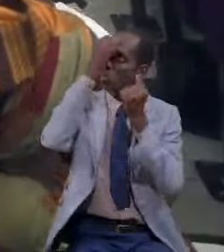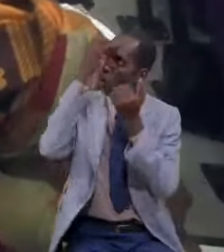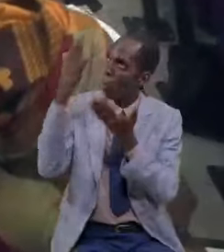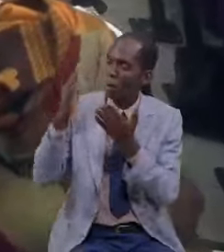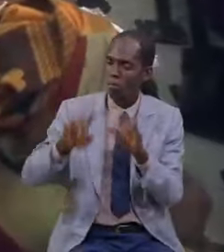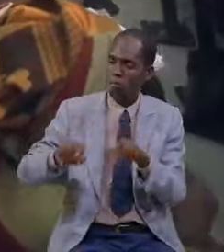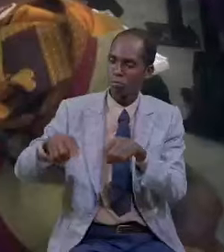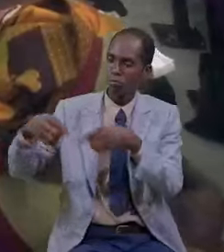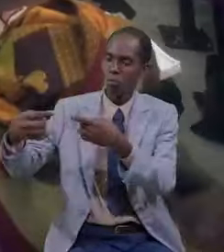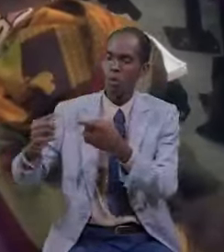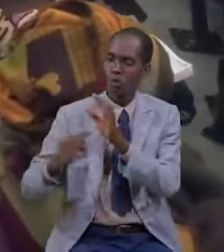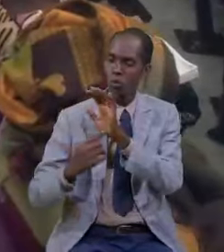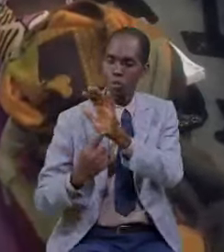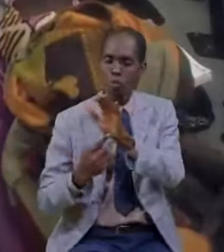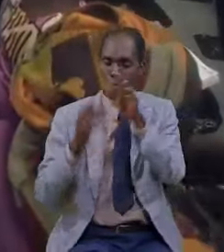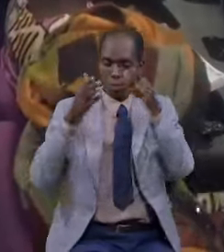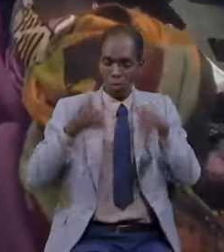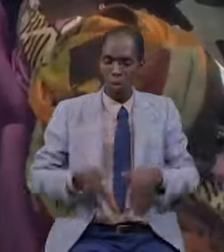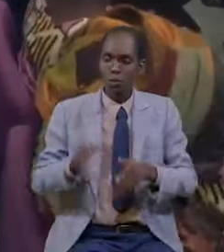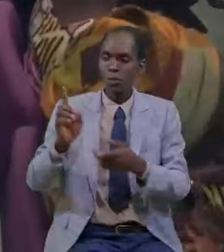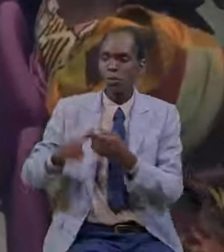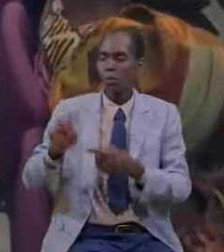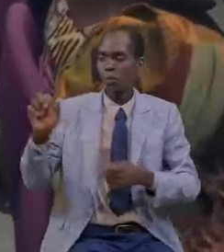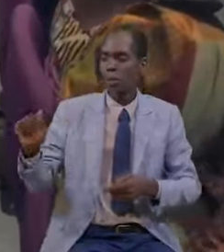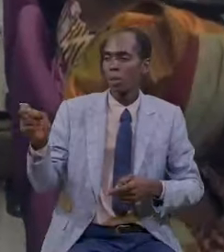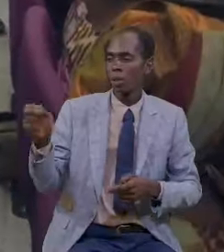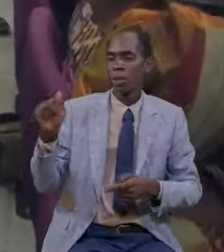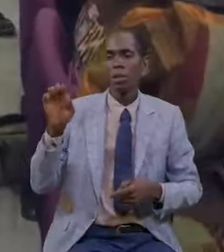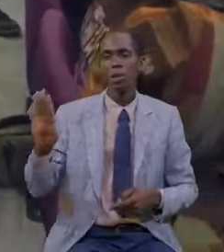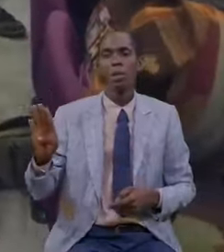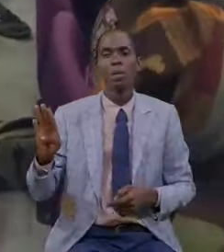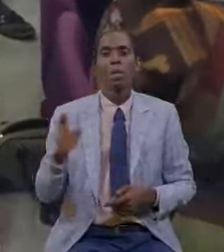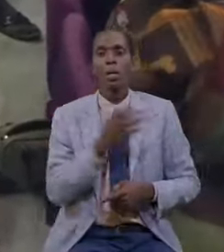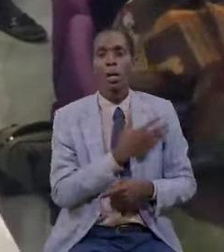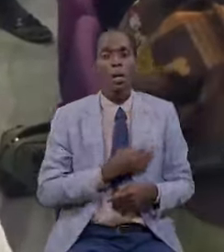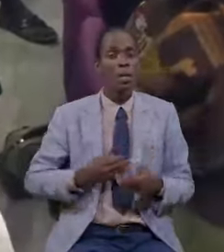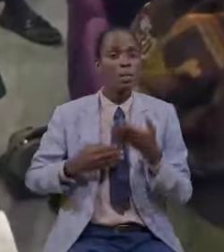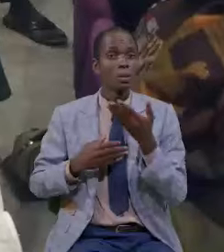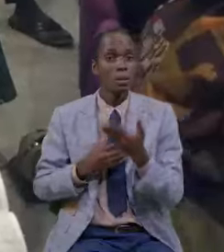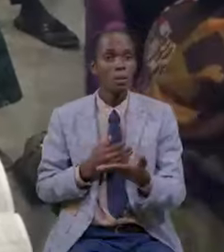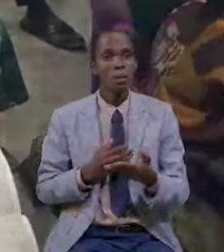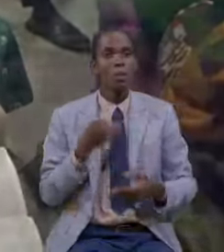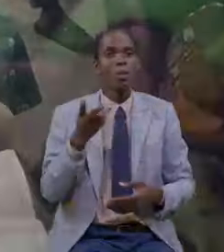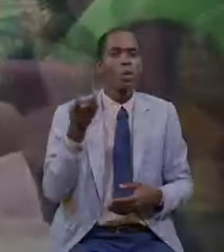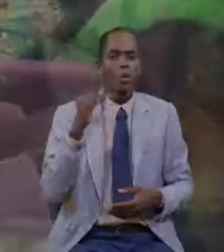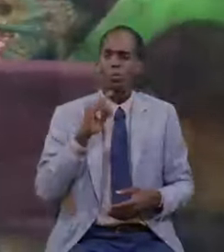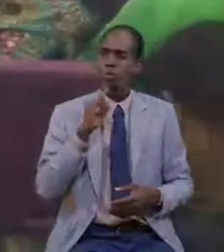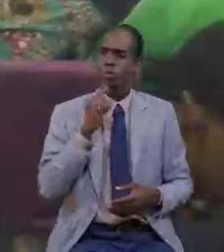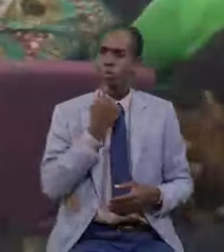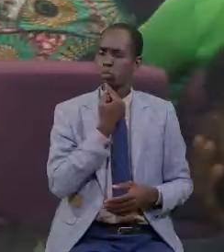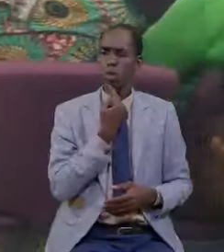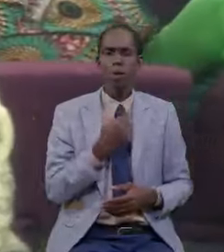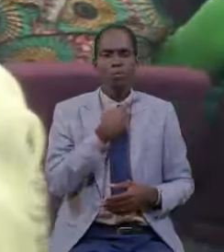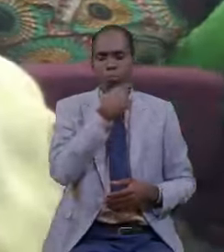to show himself unto Ahab. And there was a sore famine in Samaria. Verse 3, and